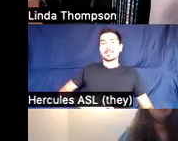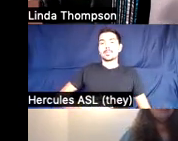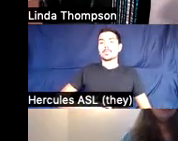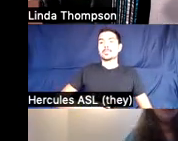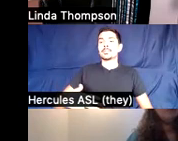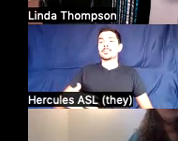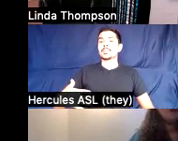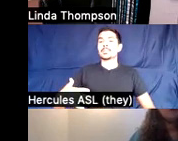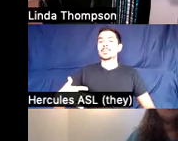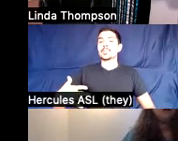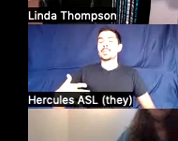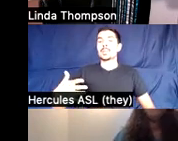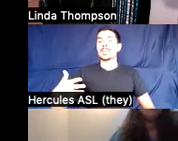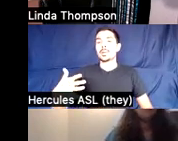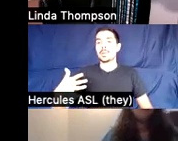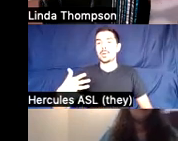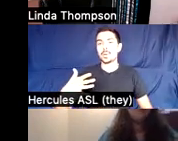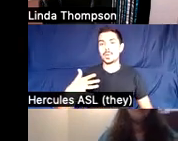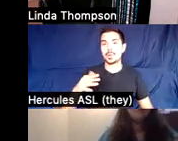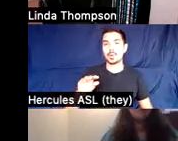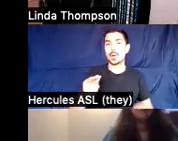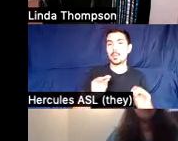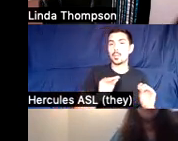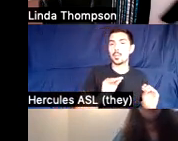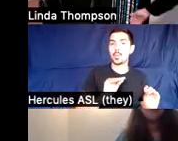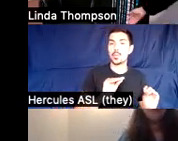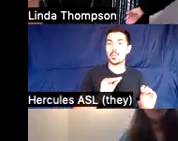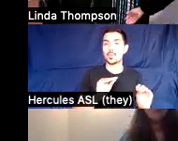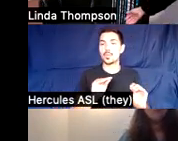And then just start rocking back and forth.